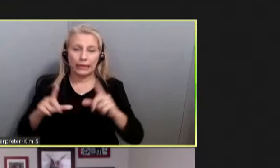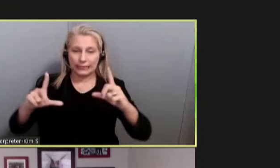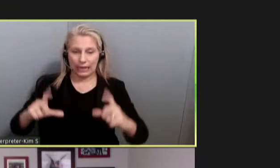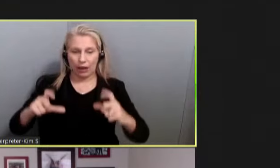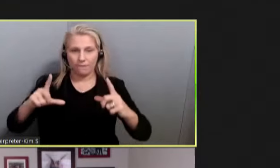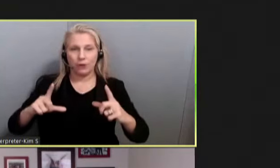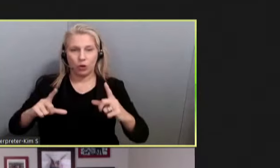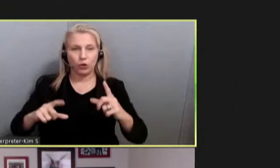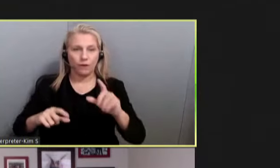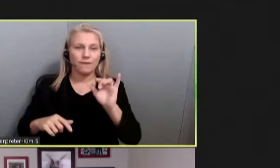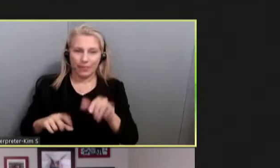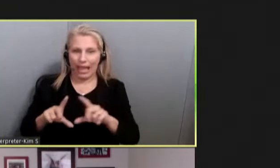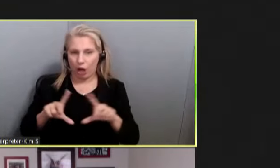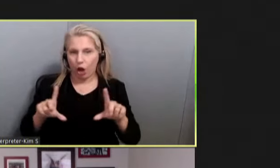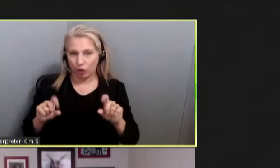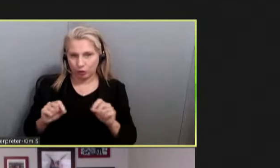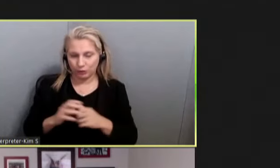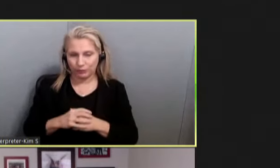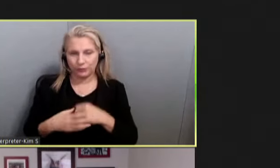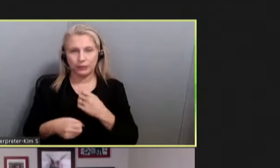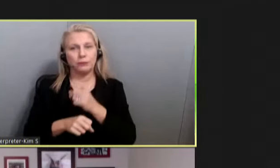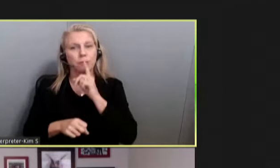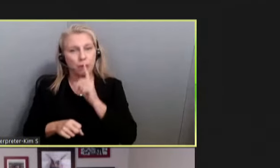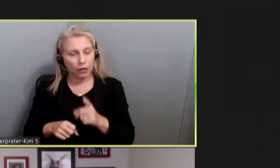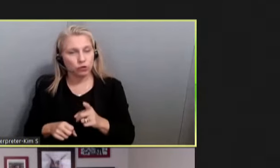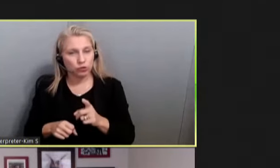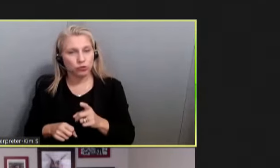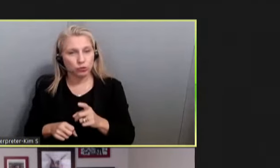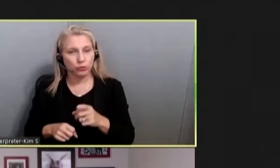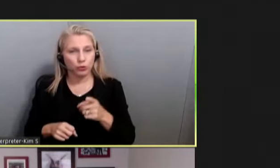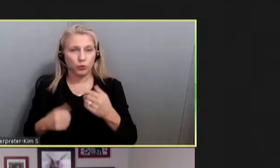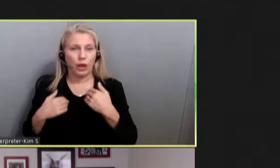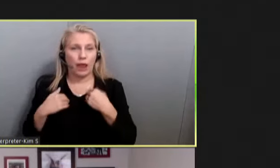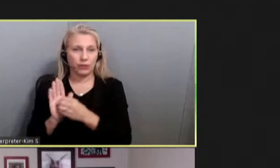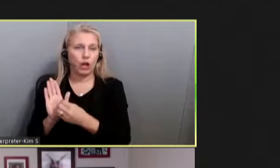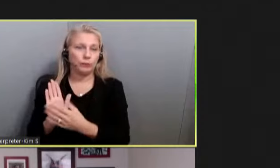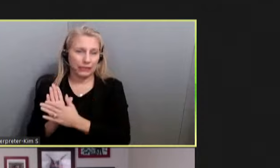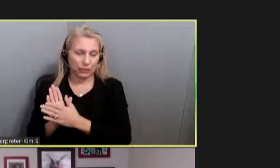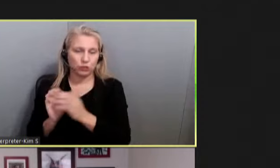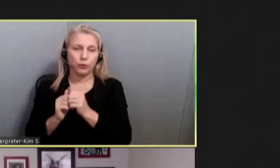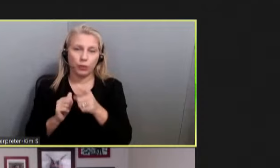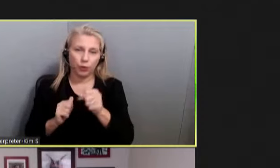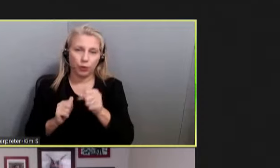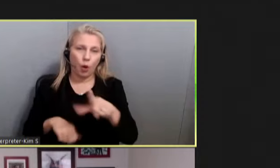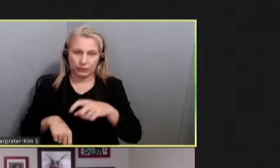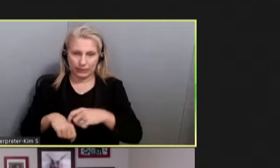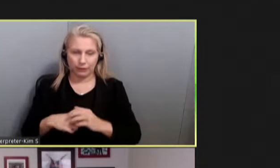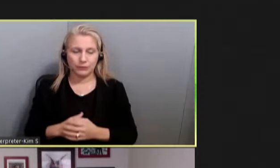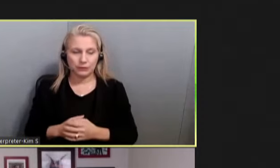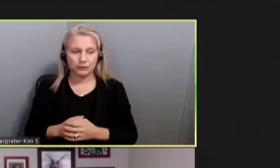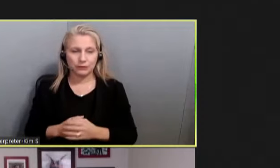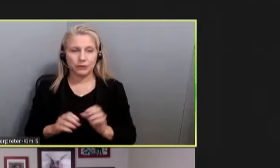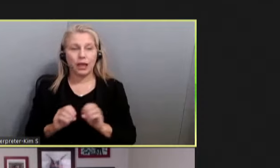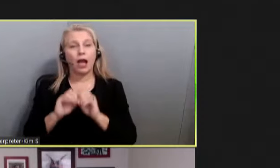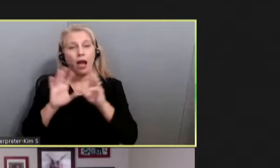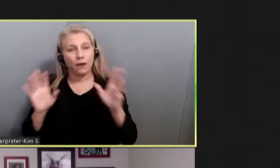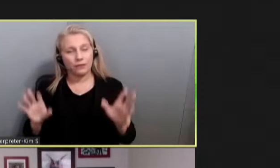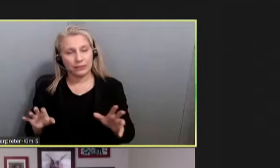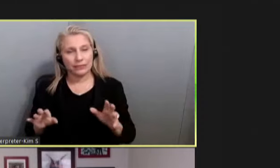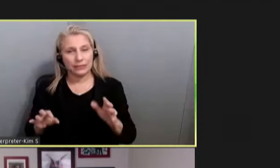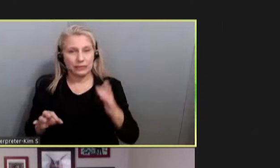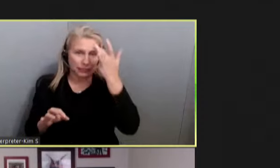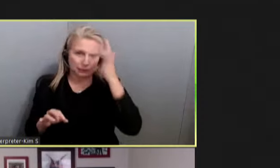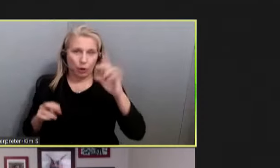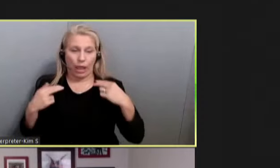photo of that card to make sure that you have that documentation with you at all times. Obviously, that Smart Health